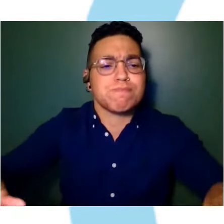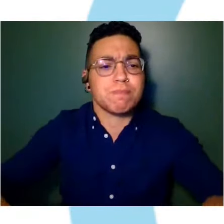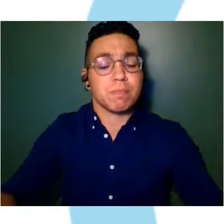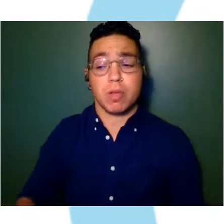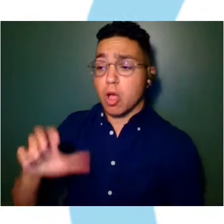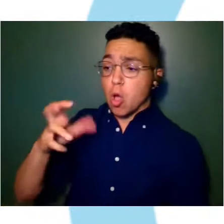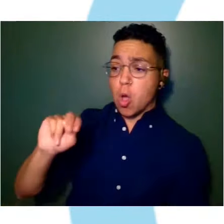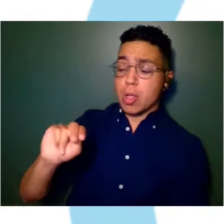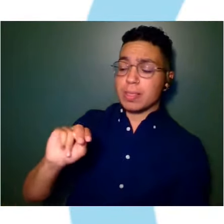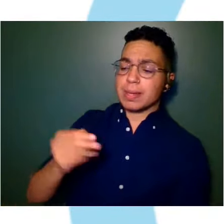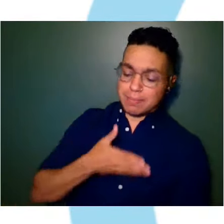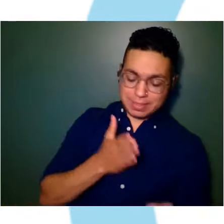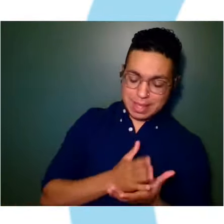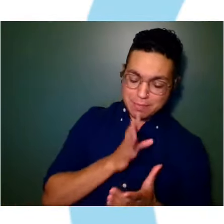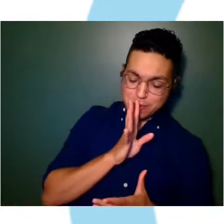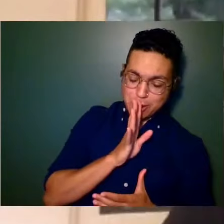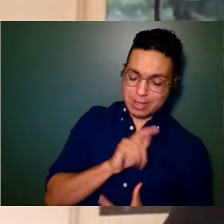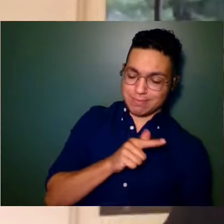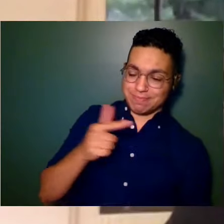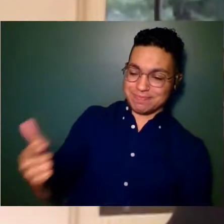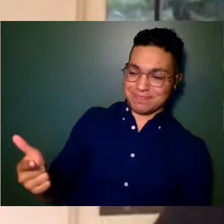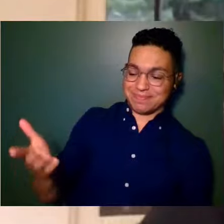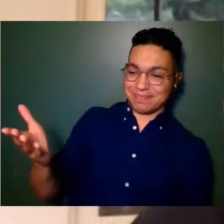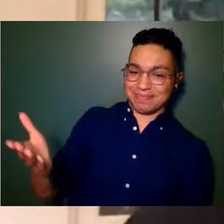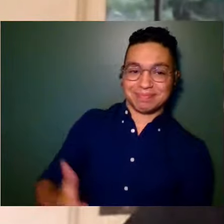I'll stop talking.